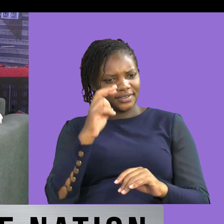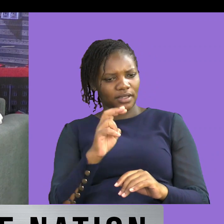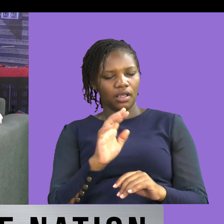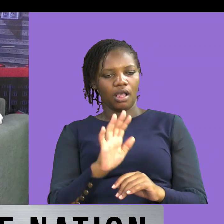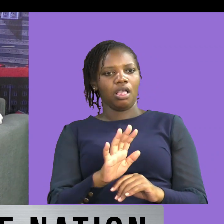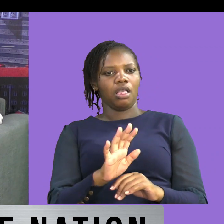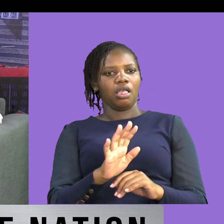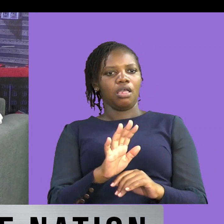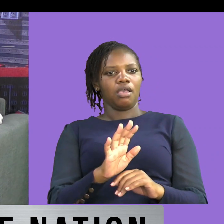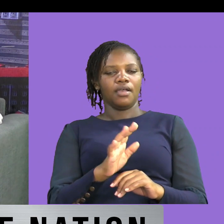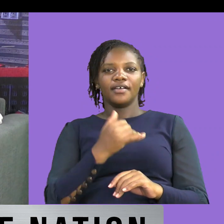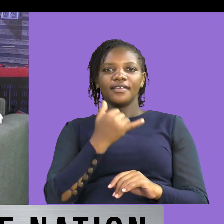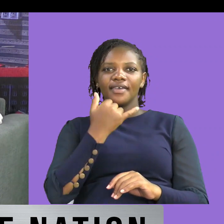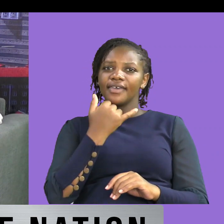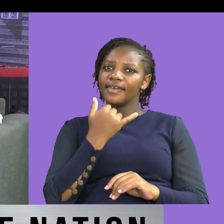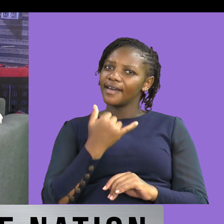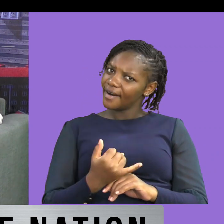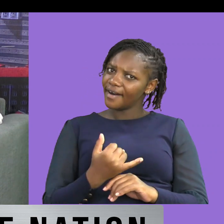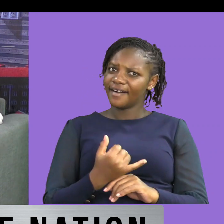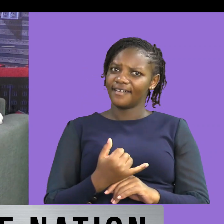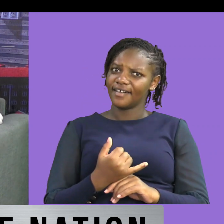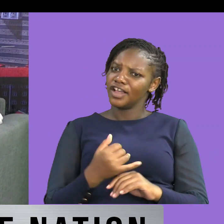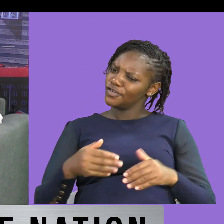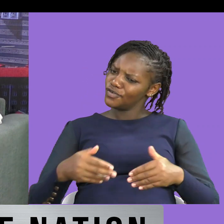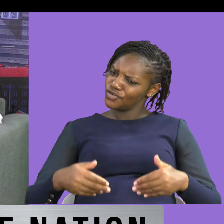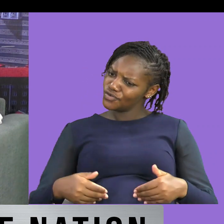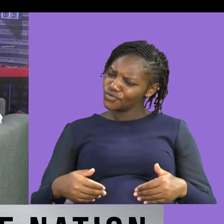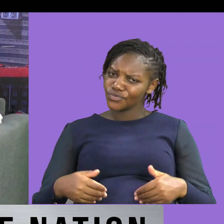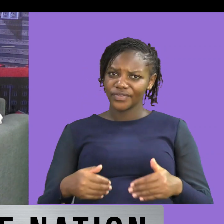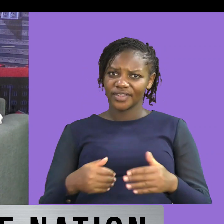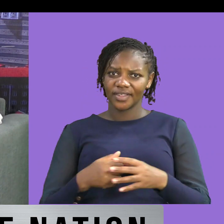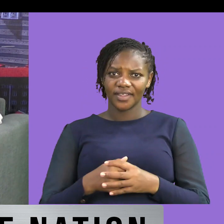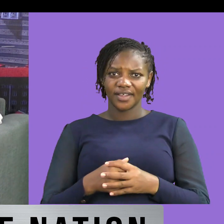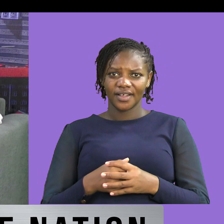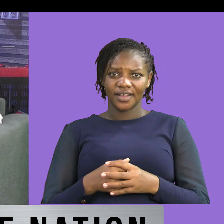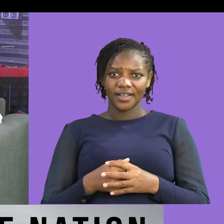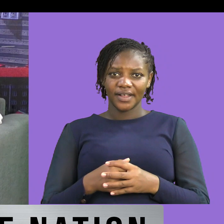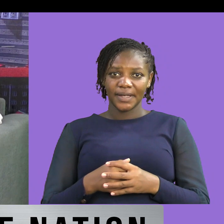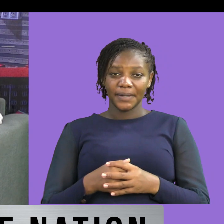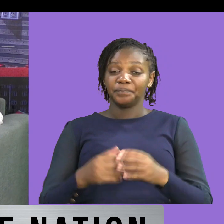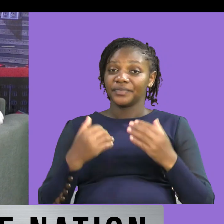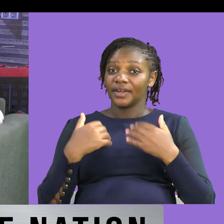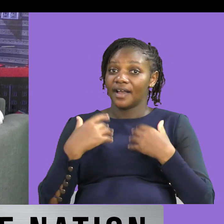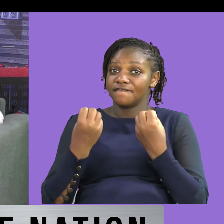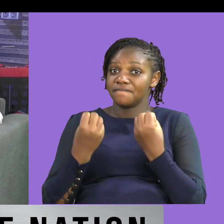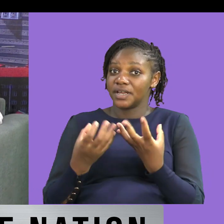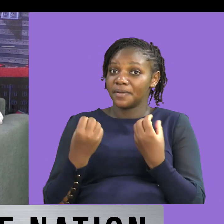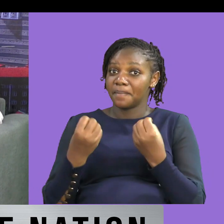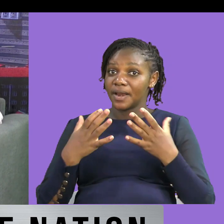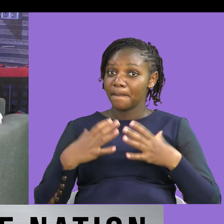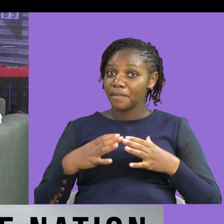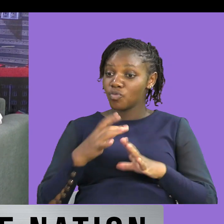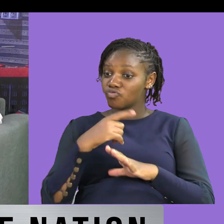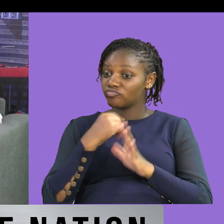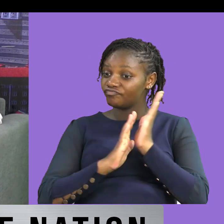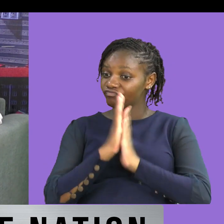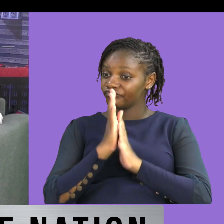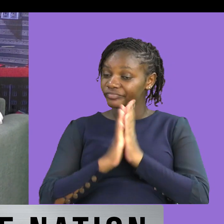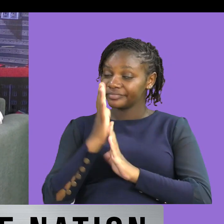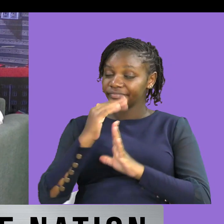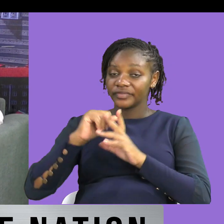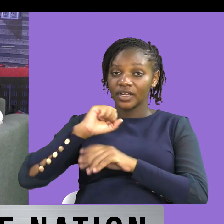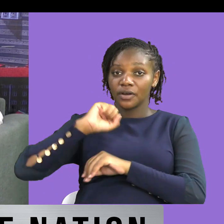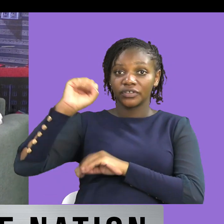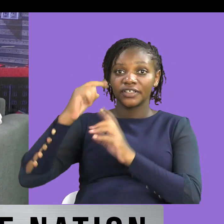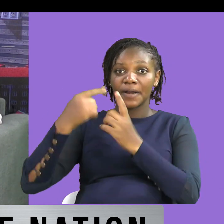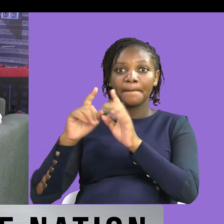young are so many. It's amazing. Yeah, there are many people who are interested in politics. Yes.